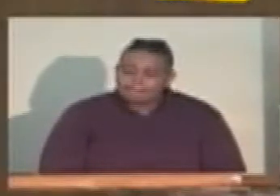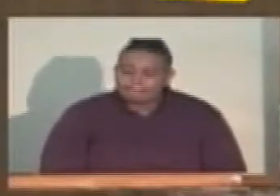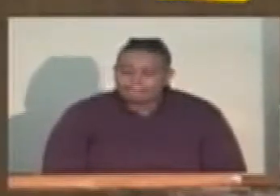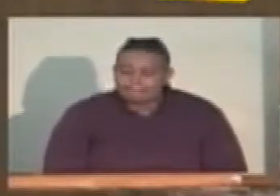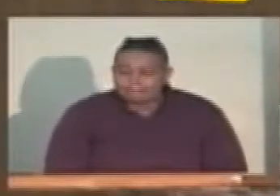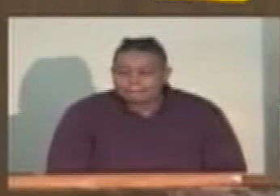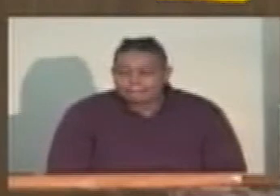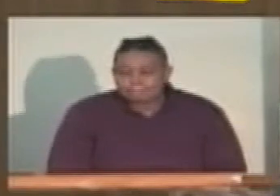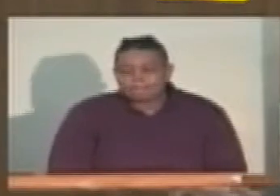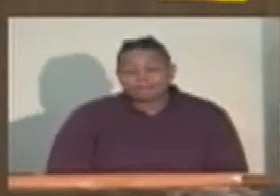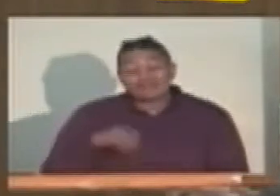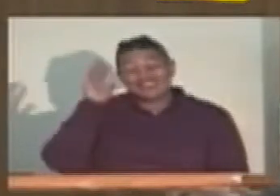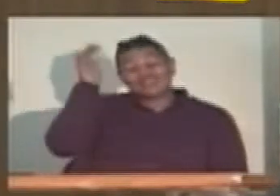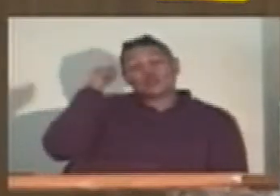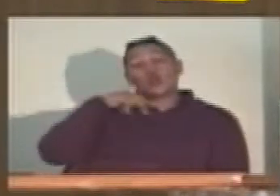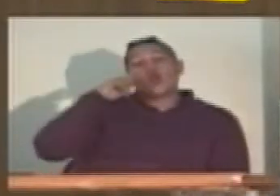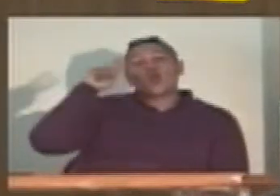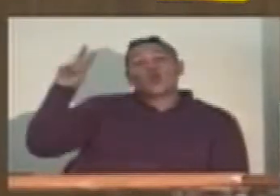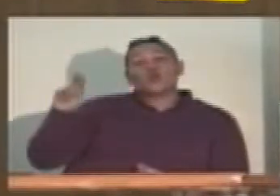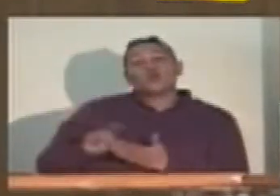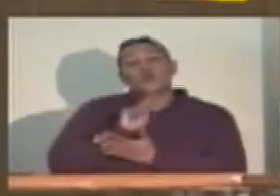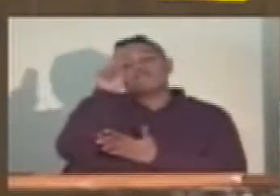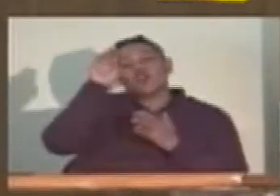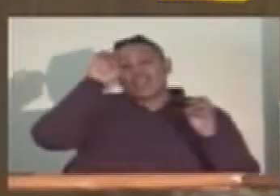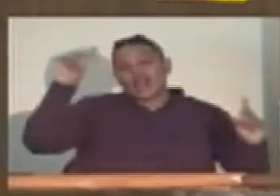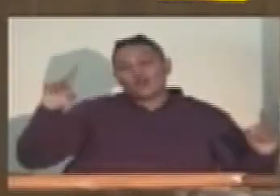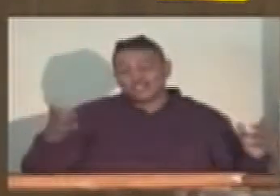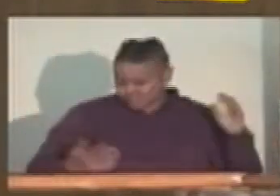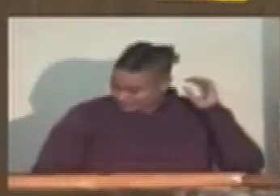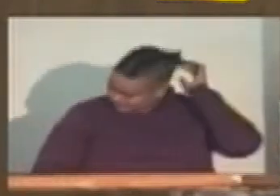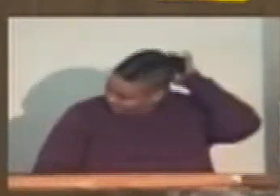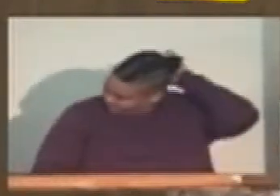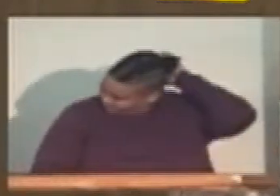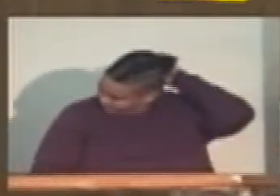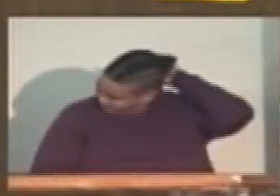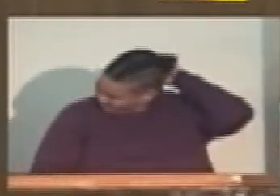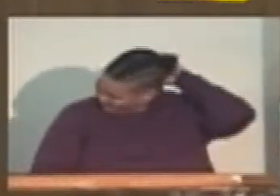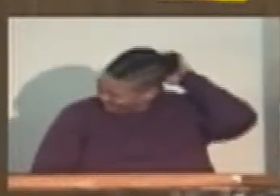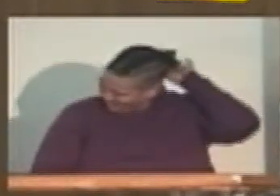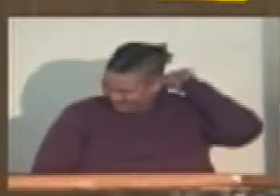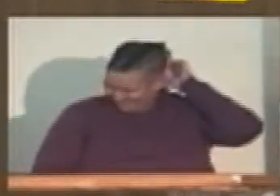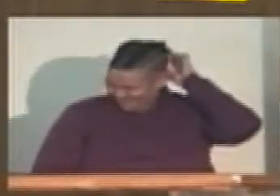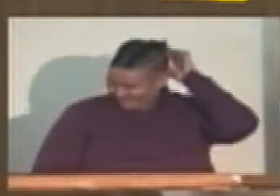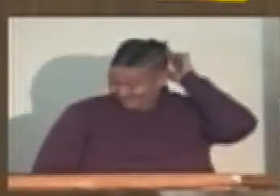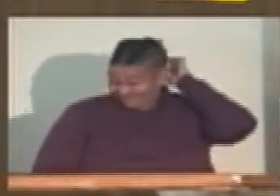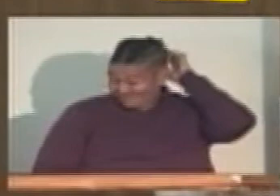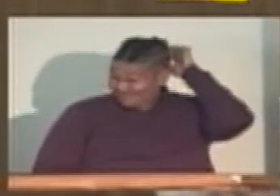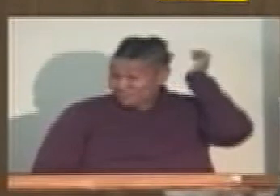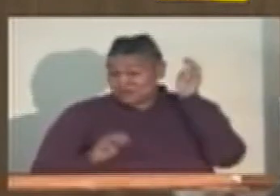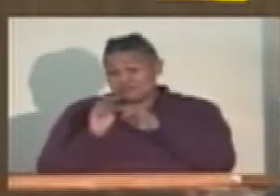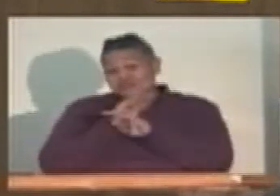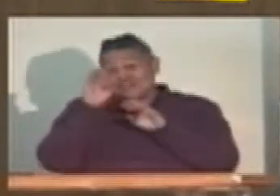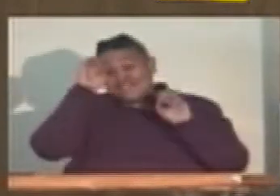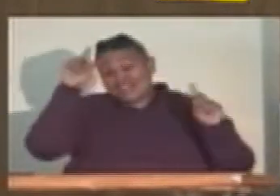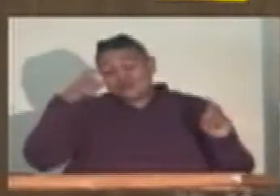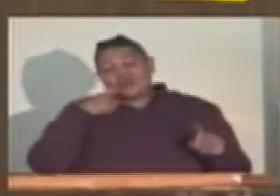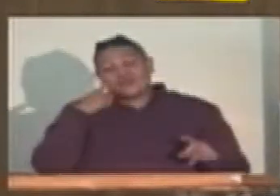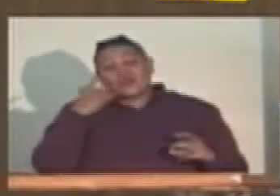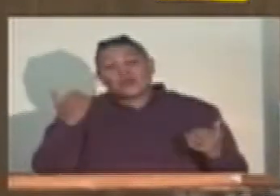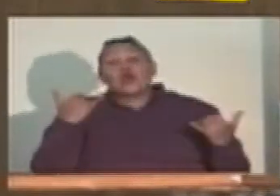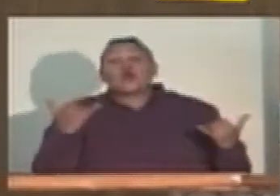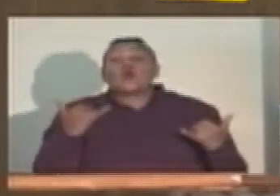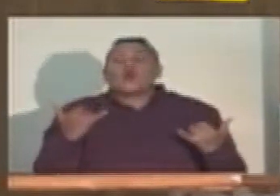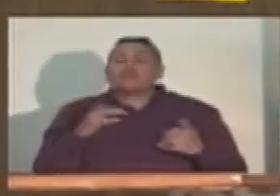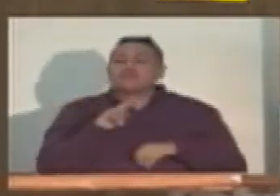Mr. Speaker, I now turn to tertiary education. The Minister of Education has stated that there is a national